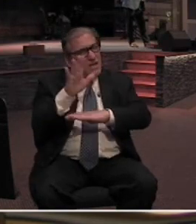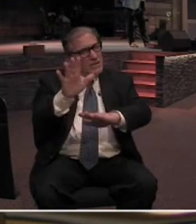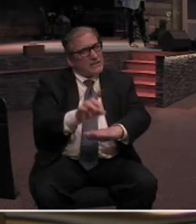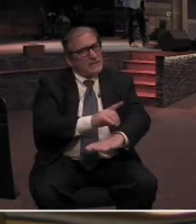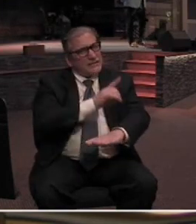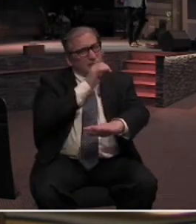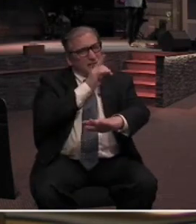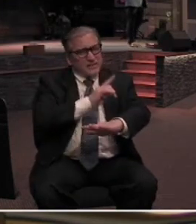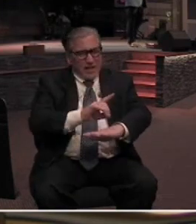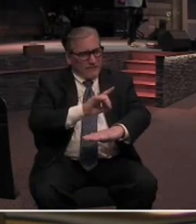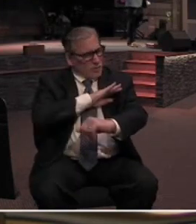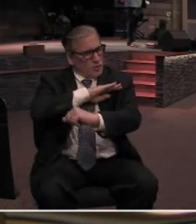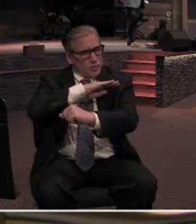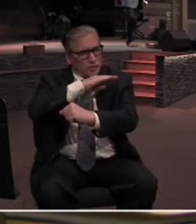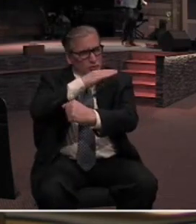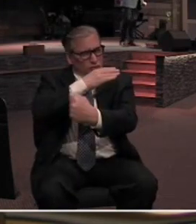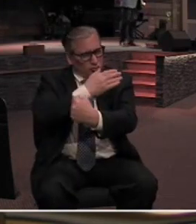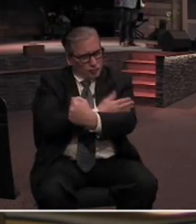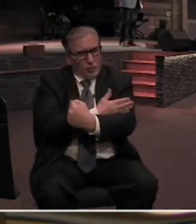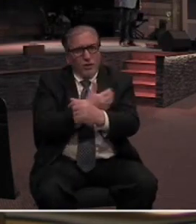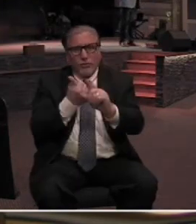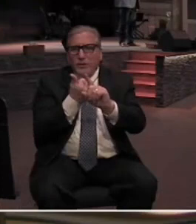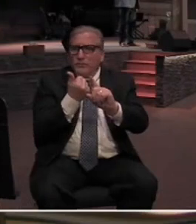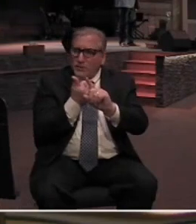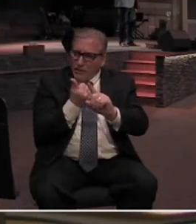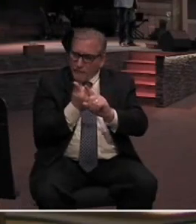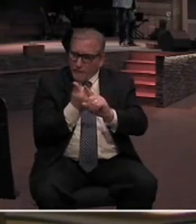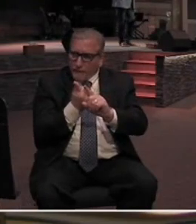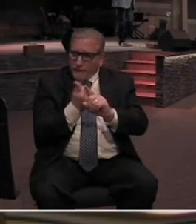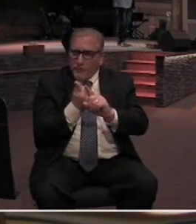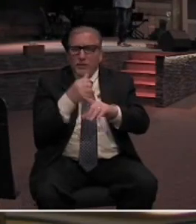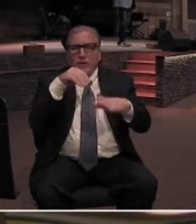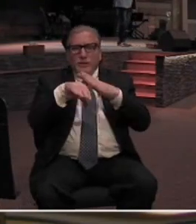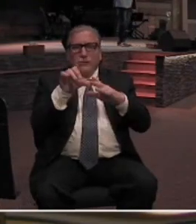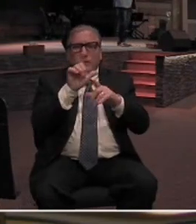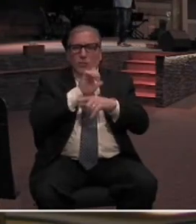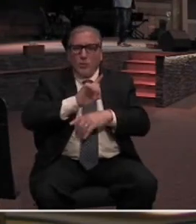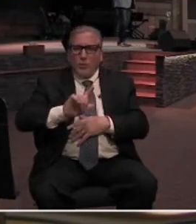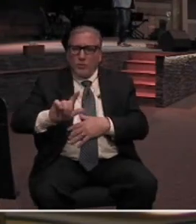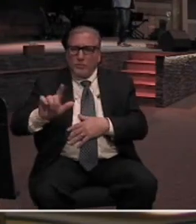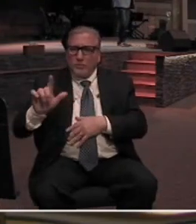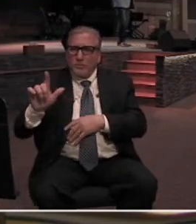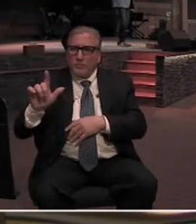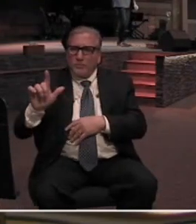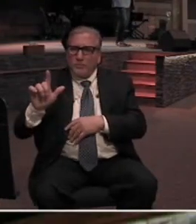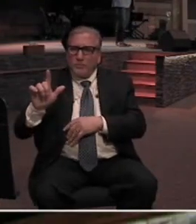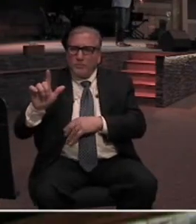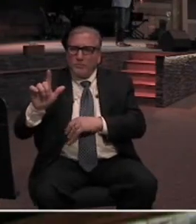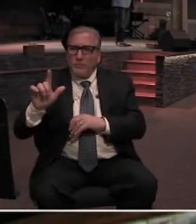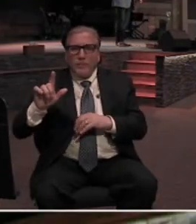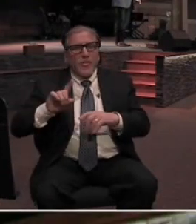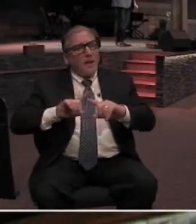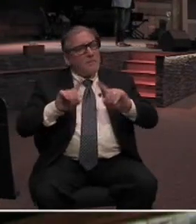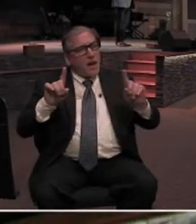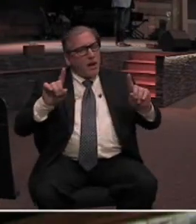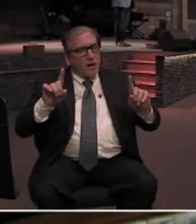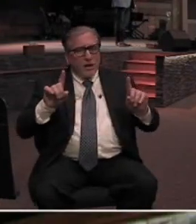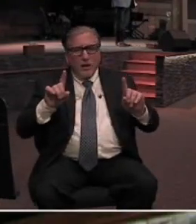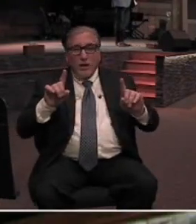David strengthened himself in the Lord. But